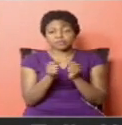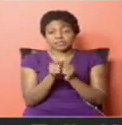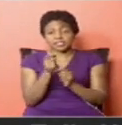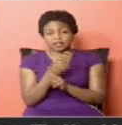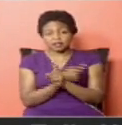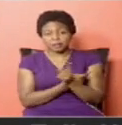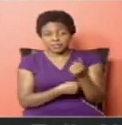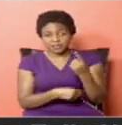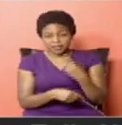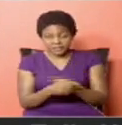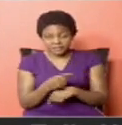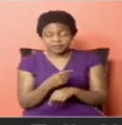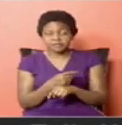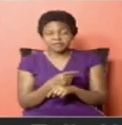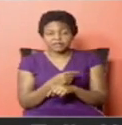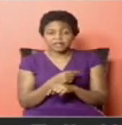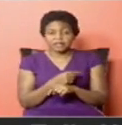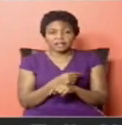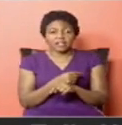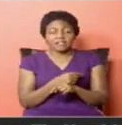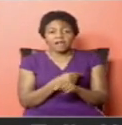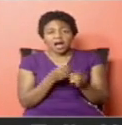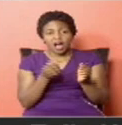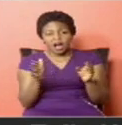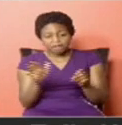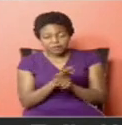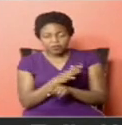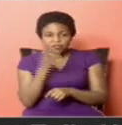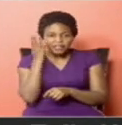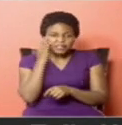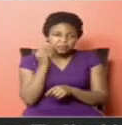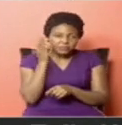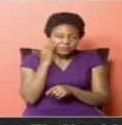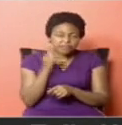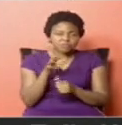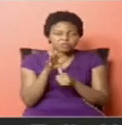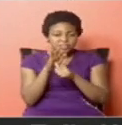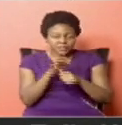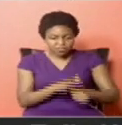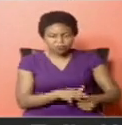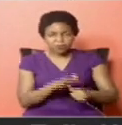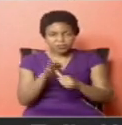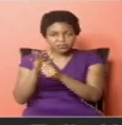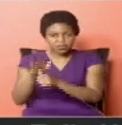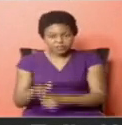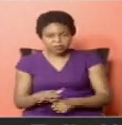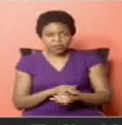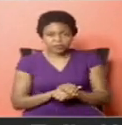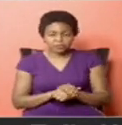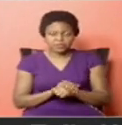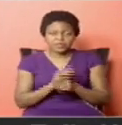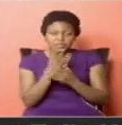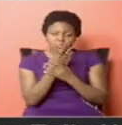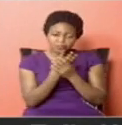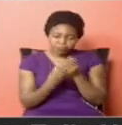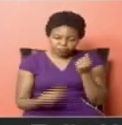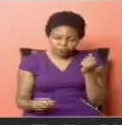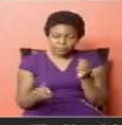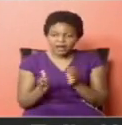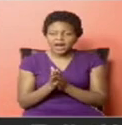disabilities are characterized by experiences of discrimination, deprivation, and chronic